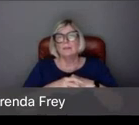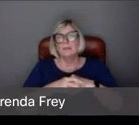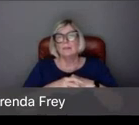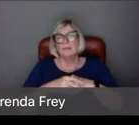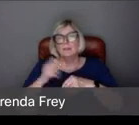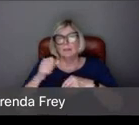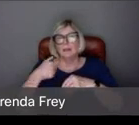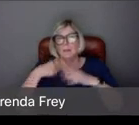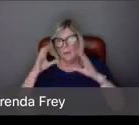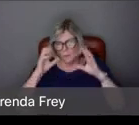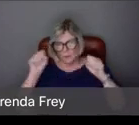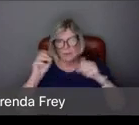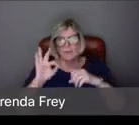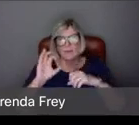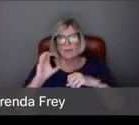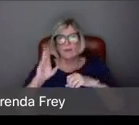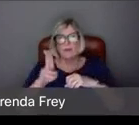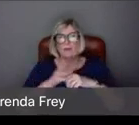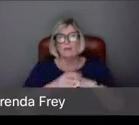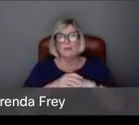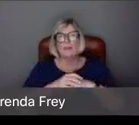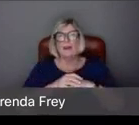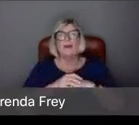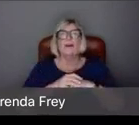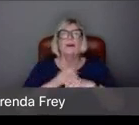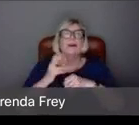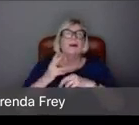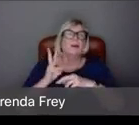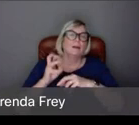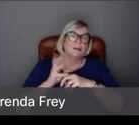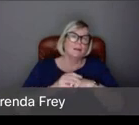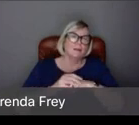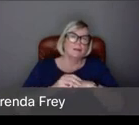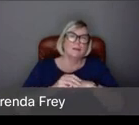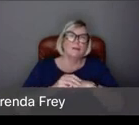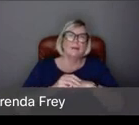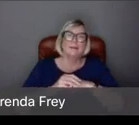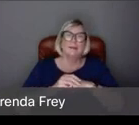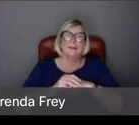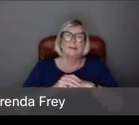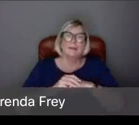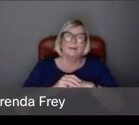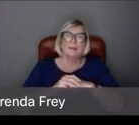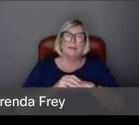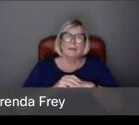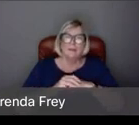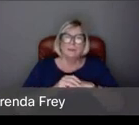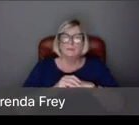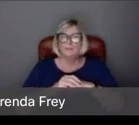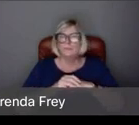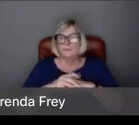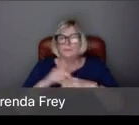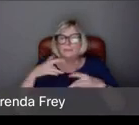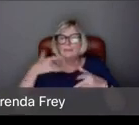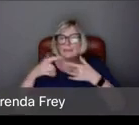Yeah, I'm the president of the credit union. Oh, wow. So here I am interviewing the president of the credit. It's